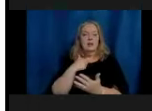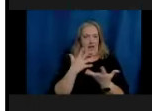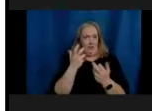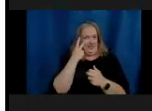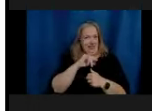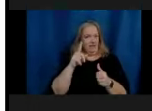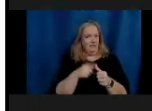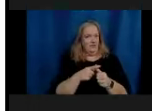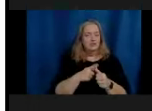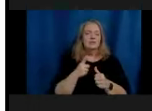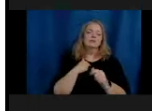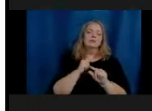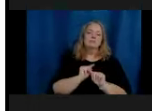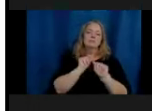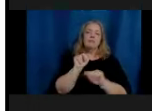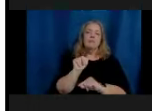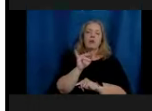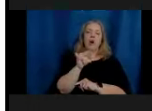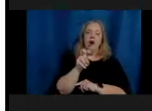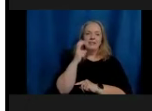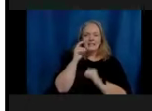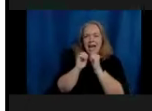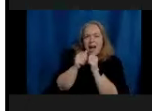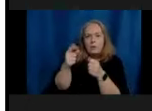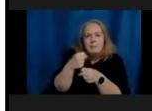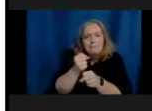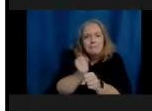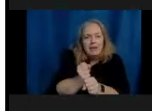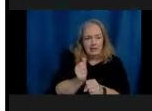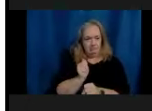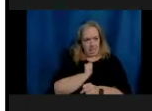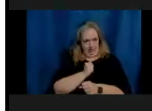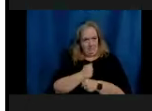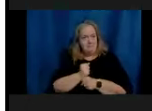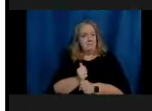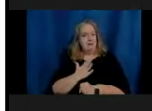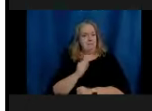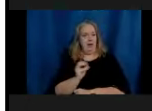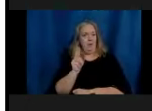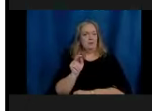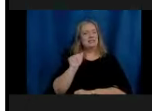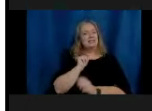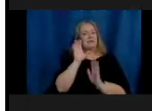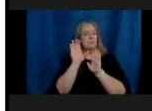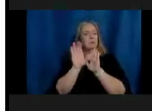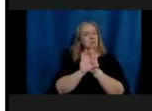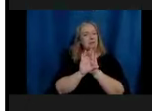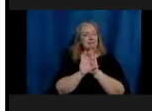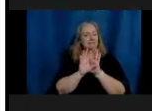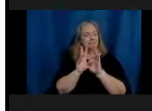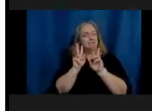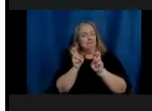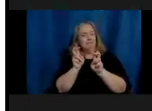looking at how he constructed them and how they're made. And I even made my own kind of self-portrait version of one.